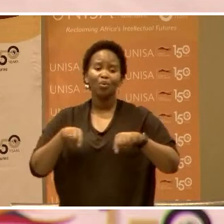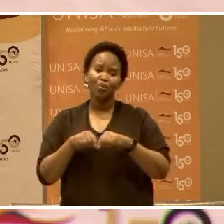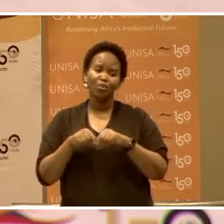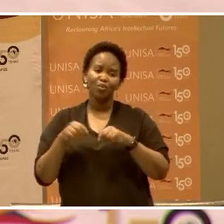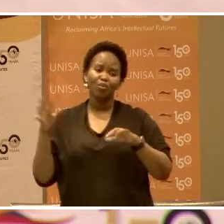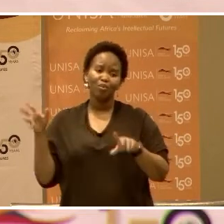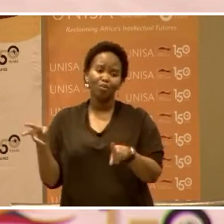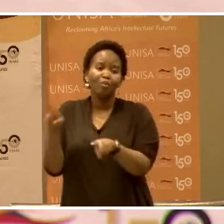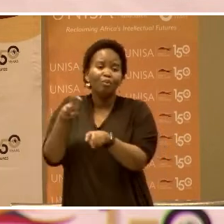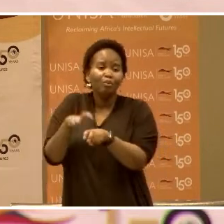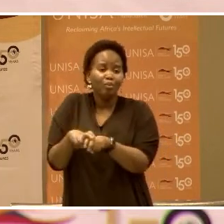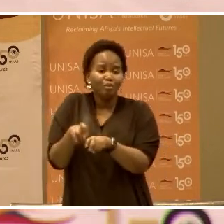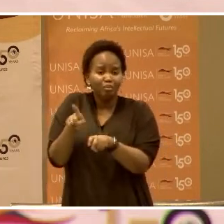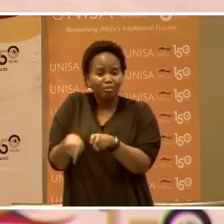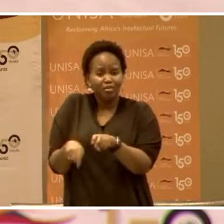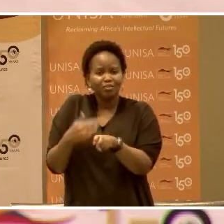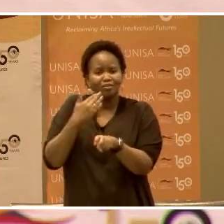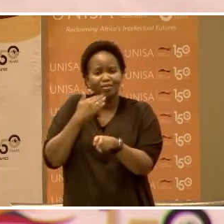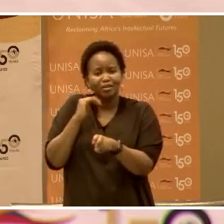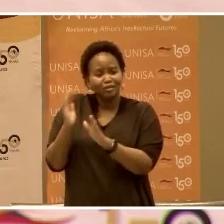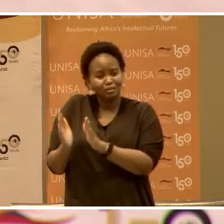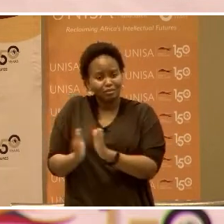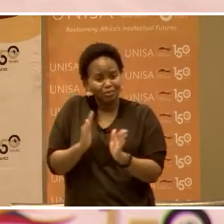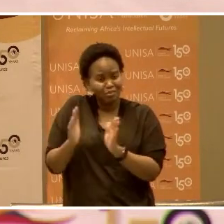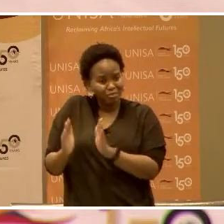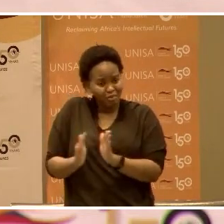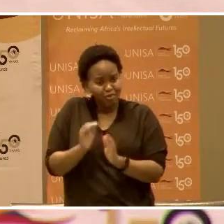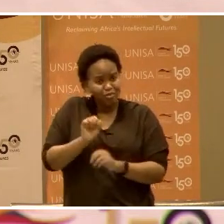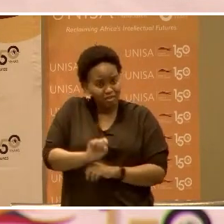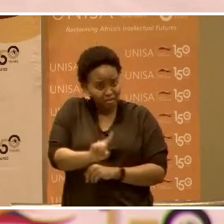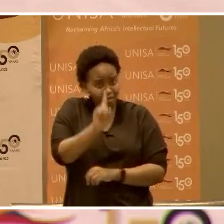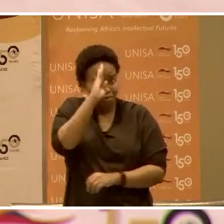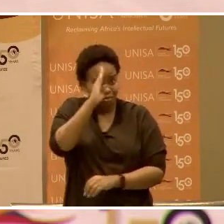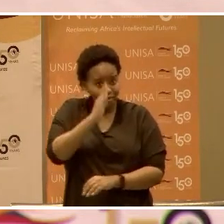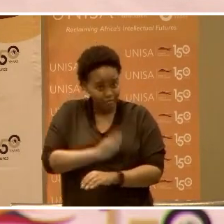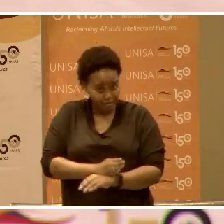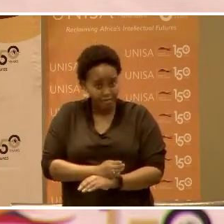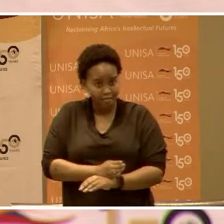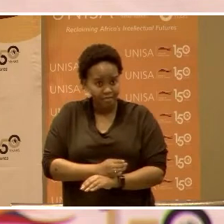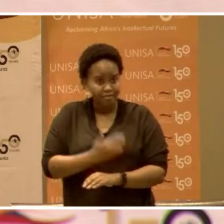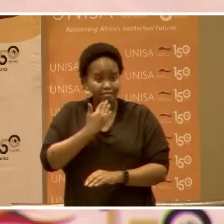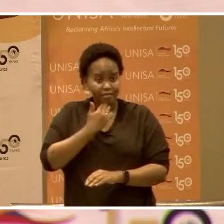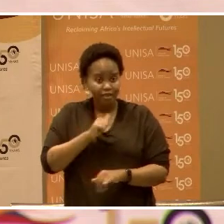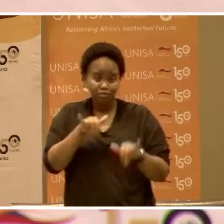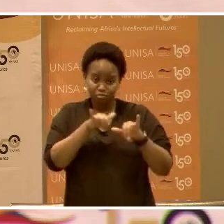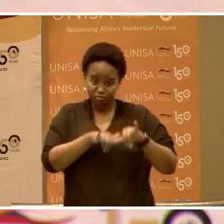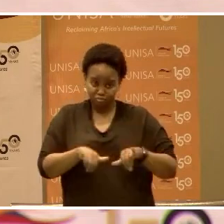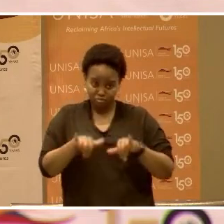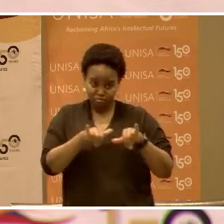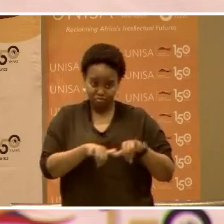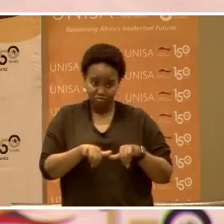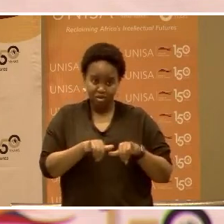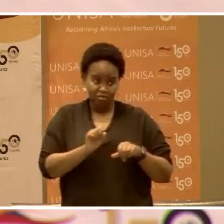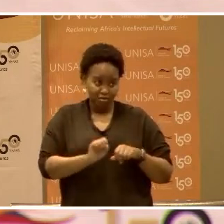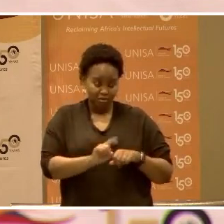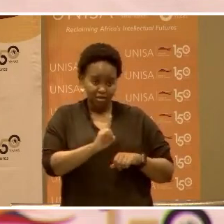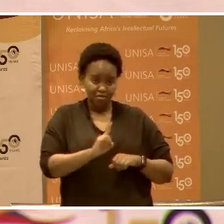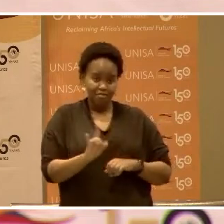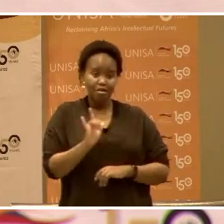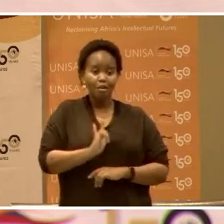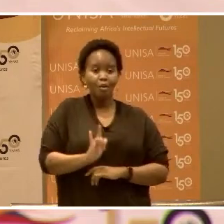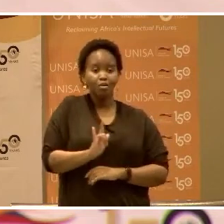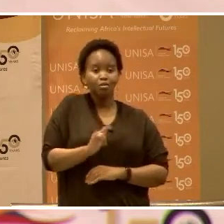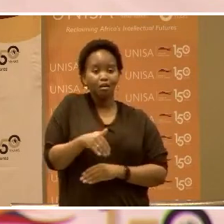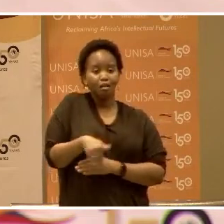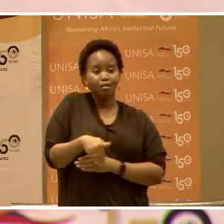to prepare ourselves on time and wait for the buses outside our respective hotels.